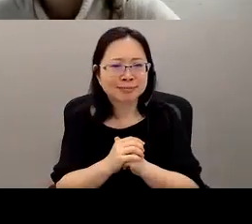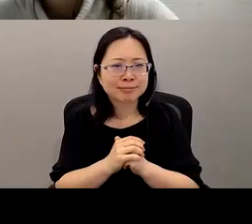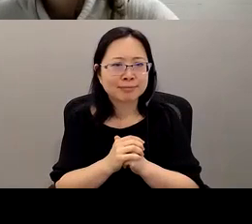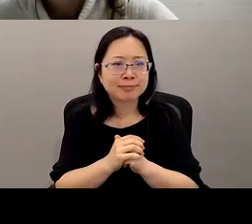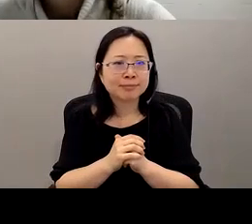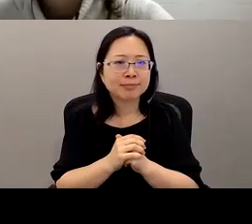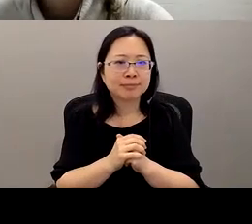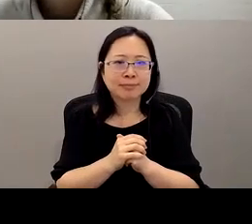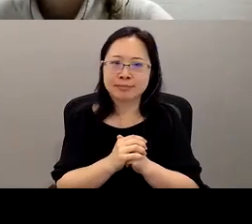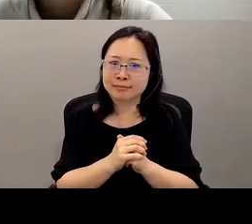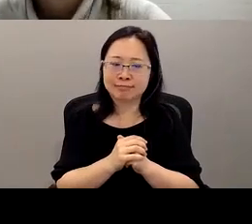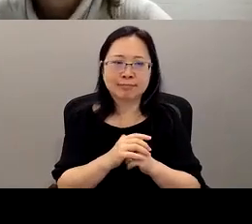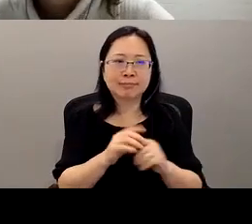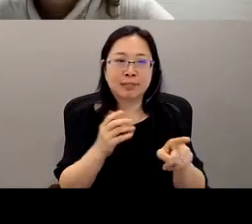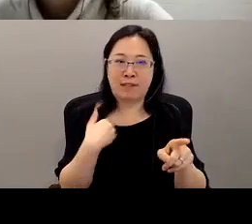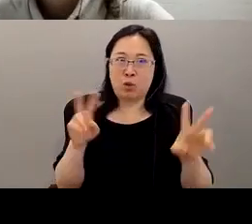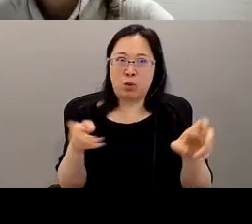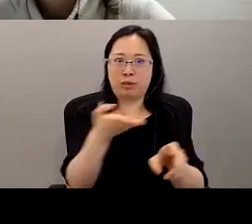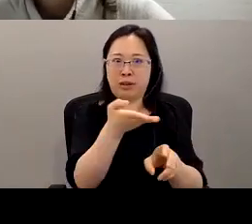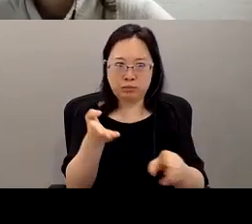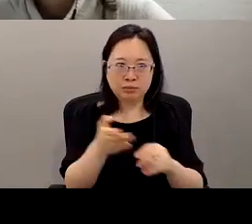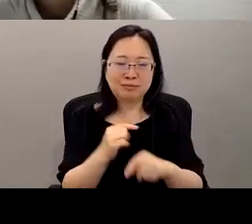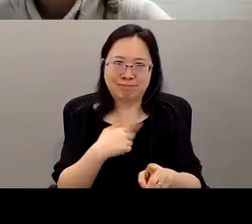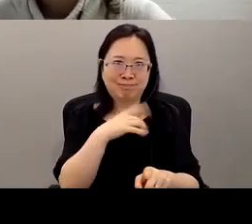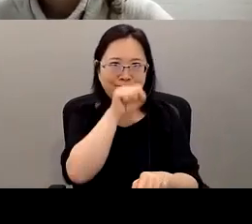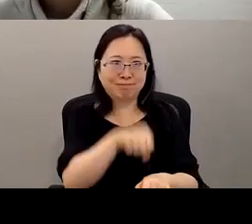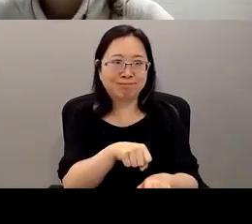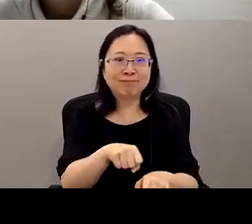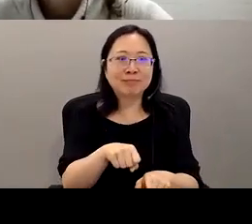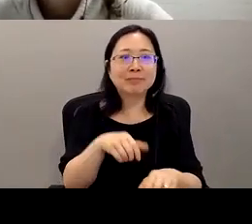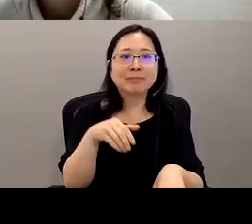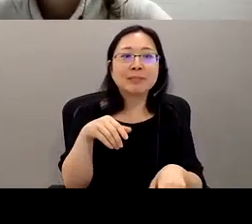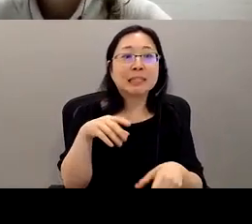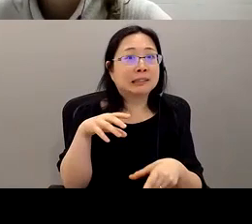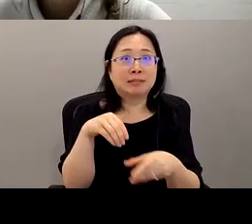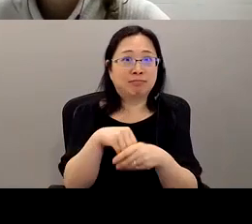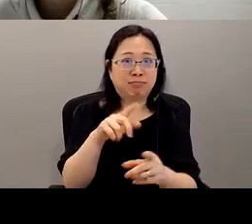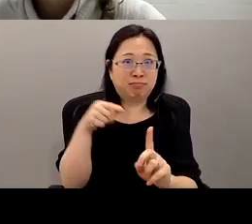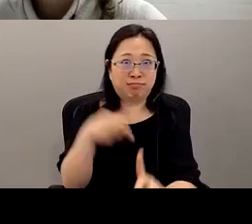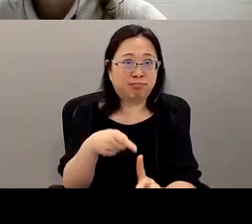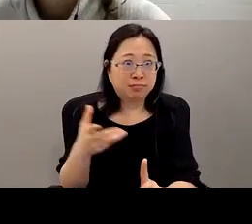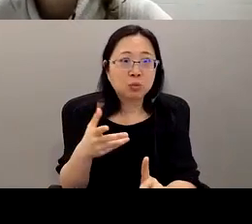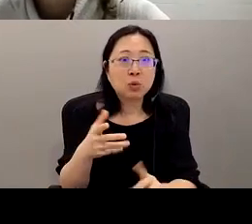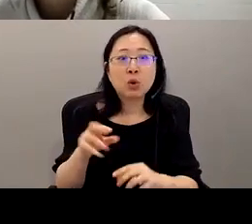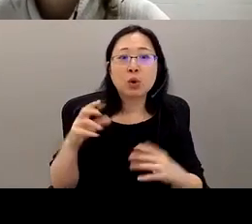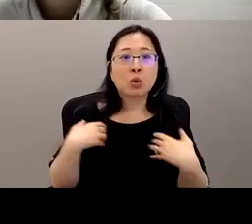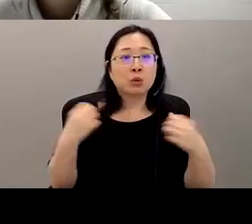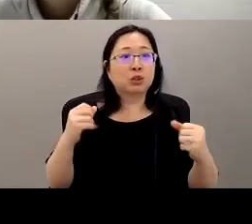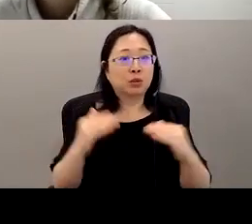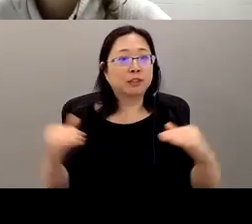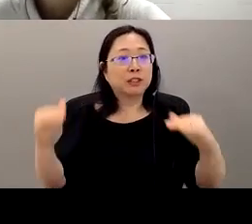Dorothy Vandering, there's a quote there that I like. It's called, "At its core, restorative justice defines